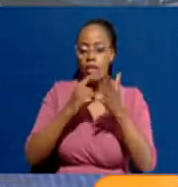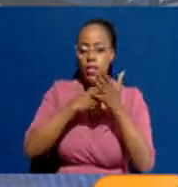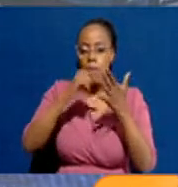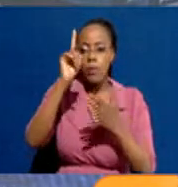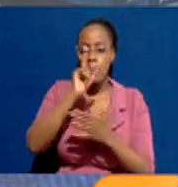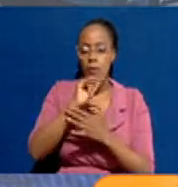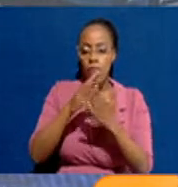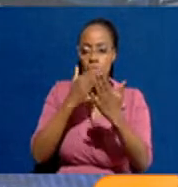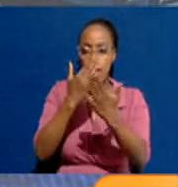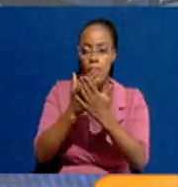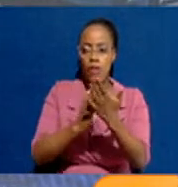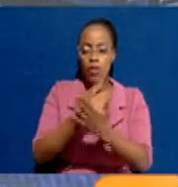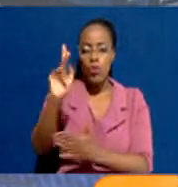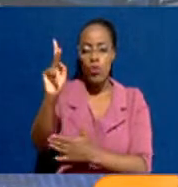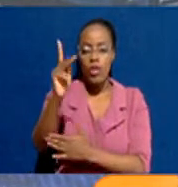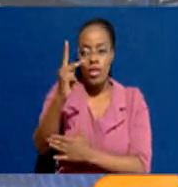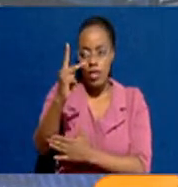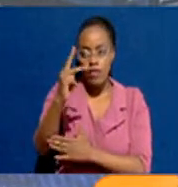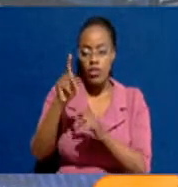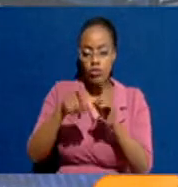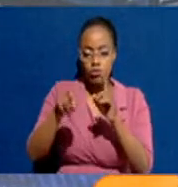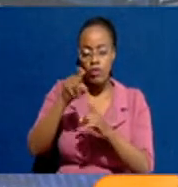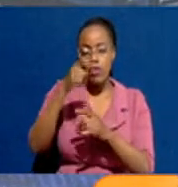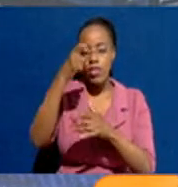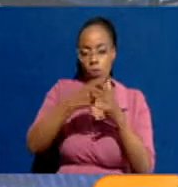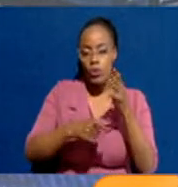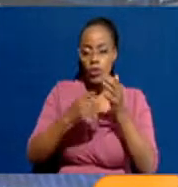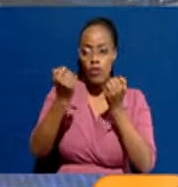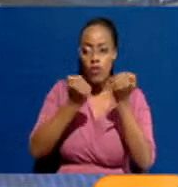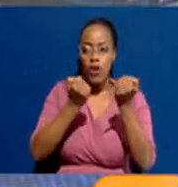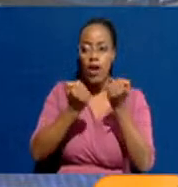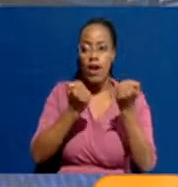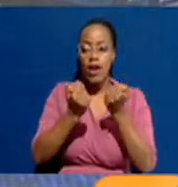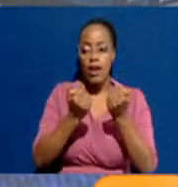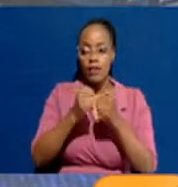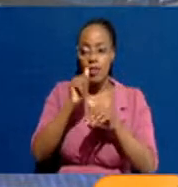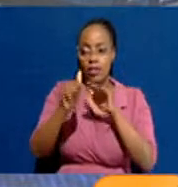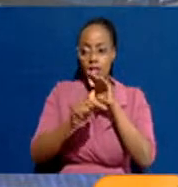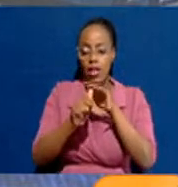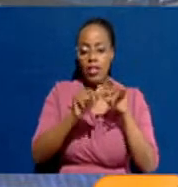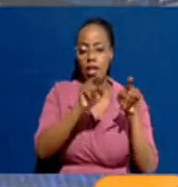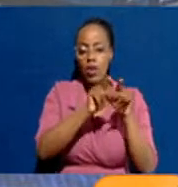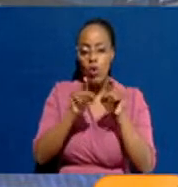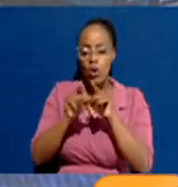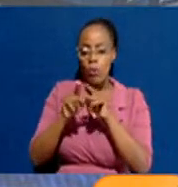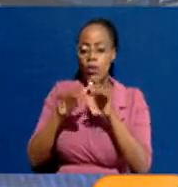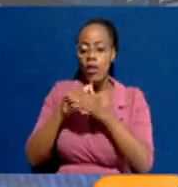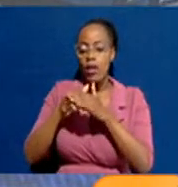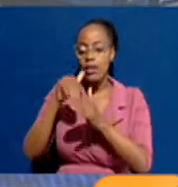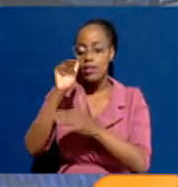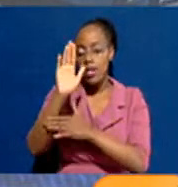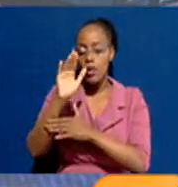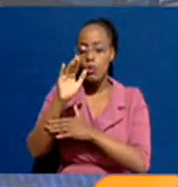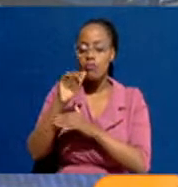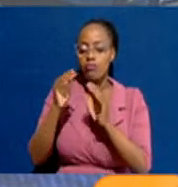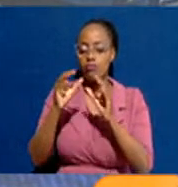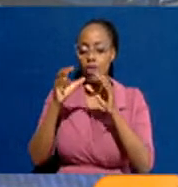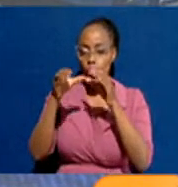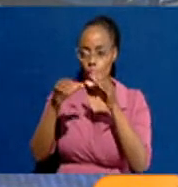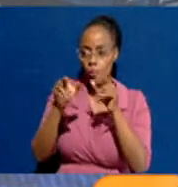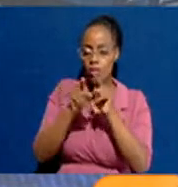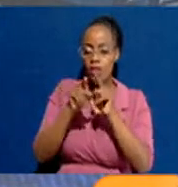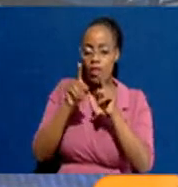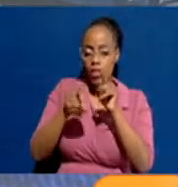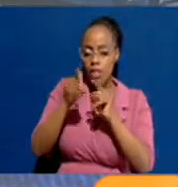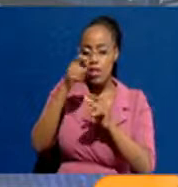an application by Kenya to raise duty on motor vehicles under the common external tariff. This will increase